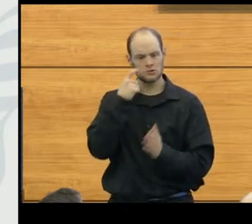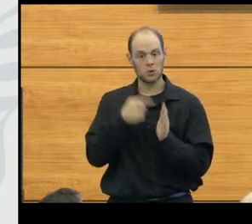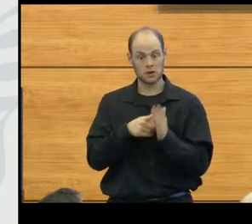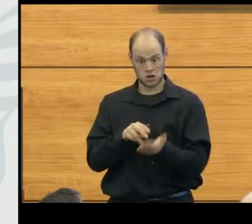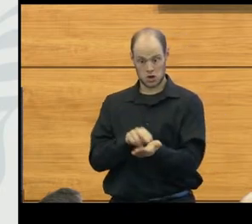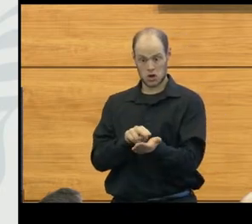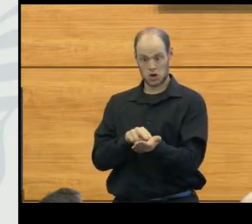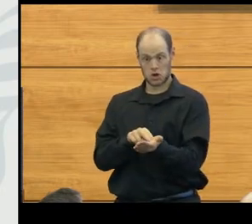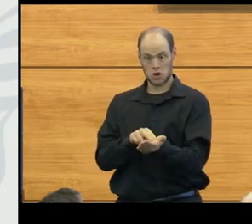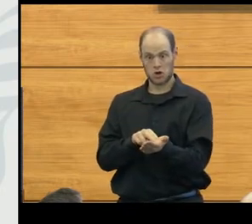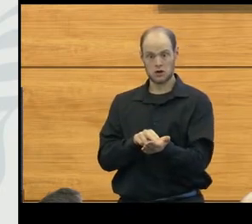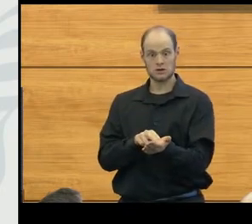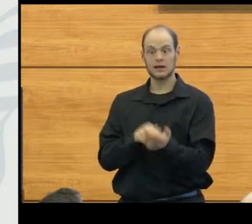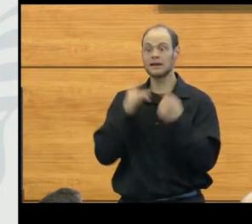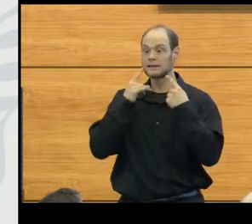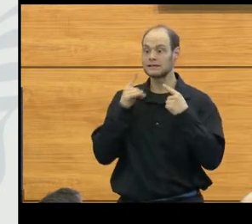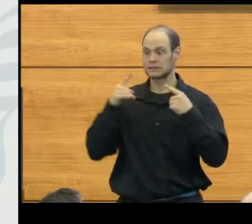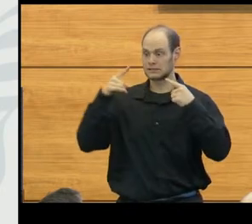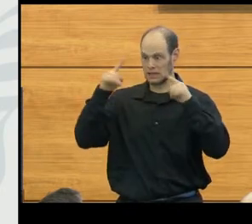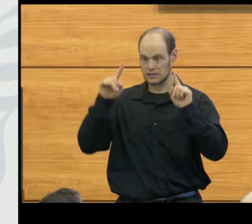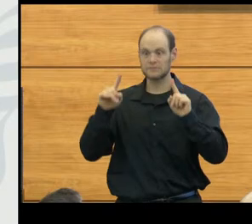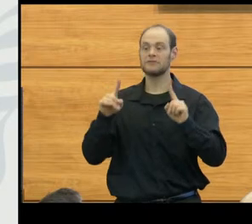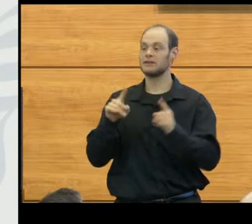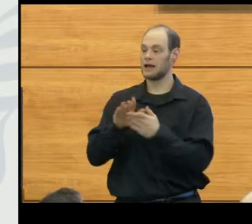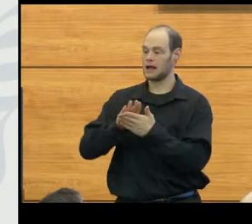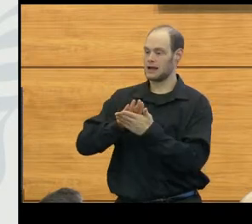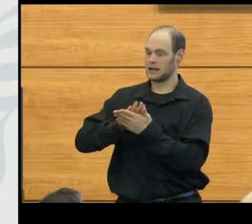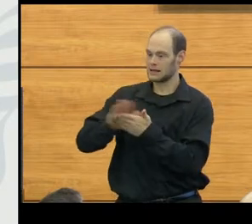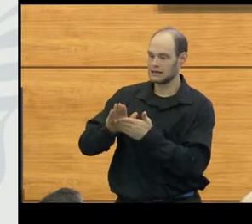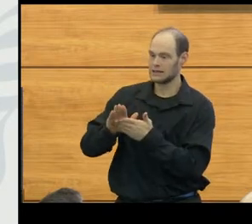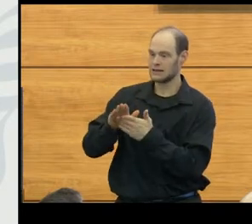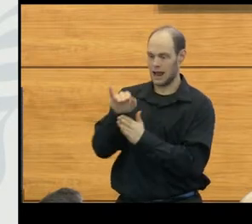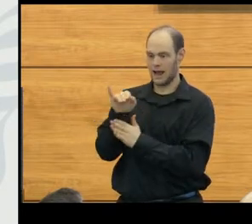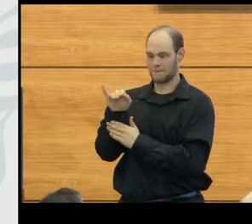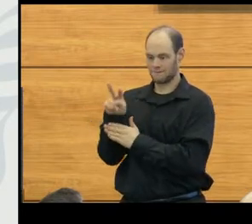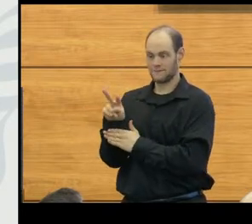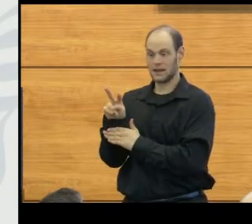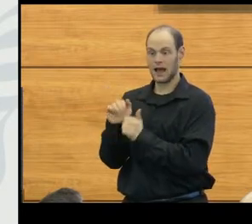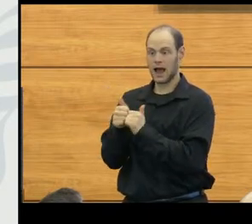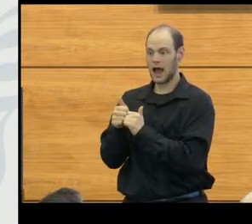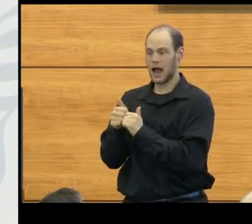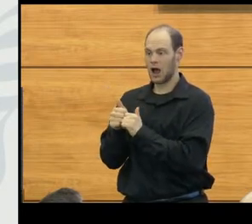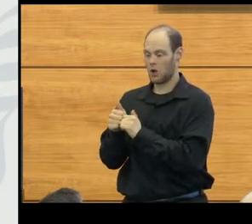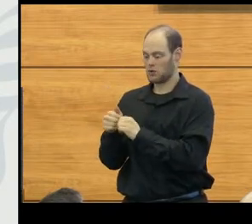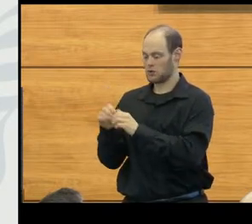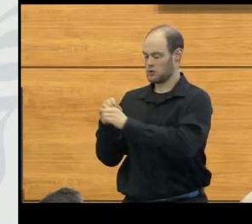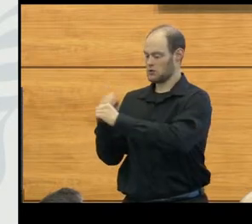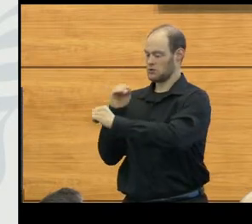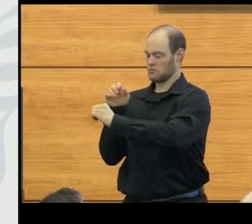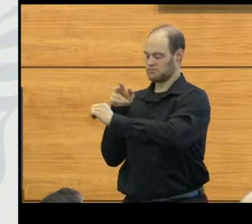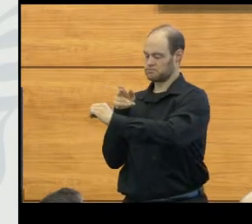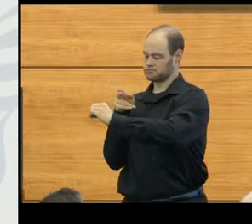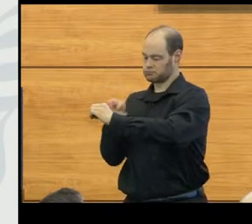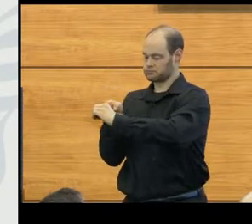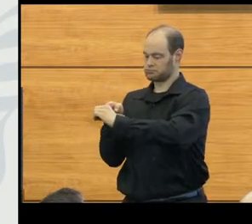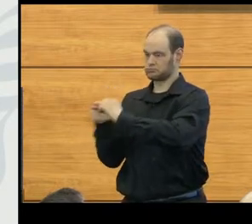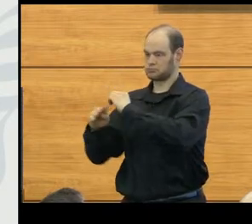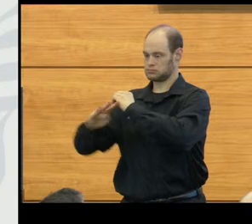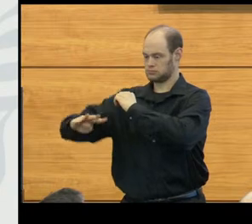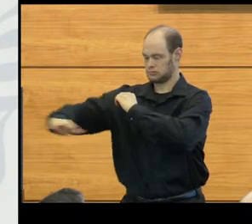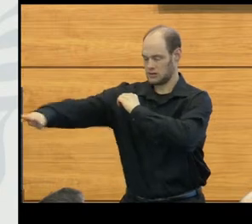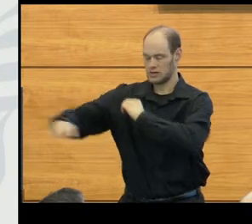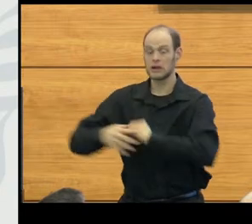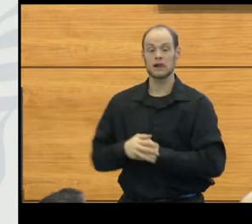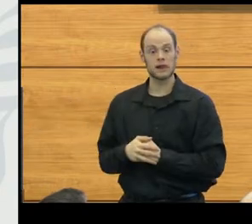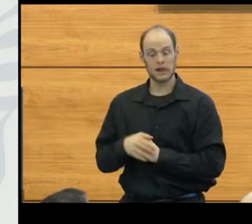nurse had been able to, in fact, clear out an IV by irrigating through it. And the thing that struck him was that